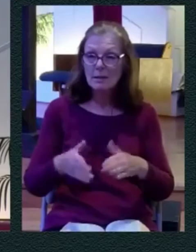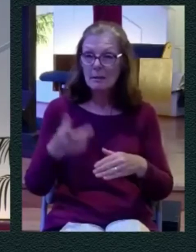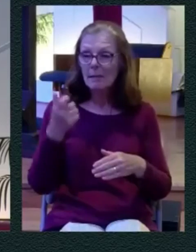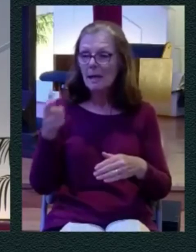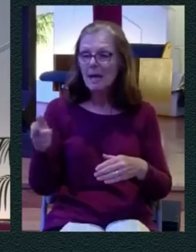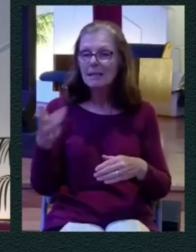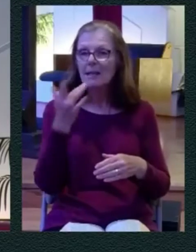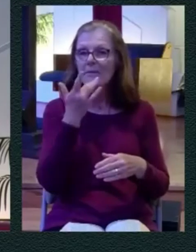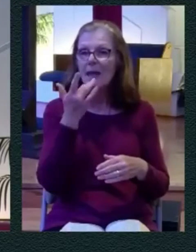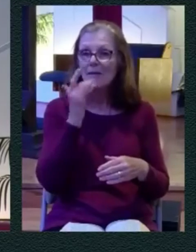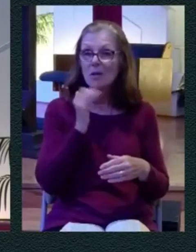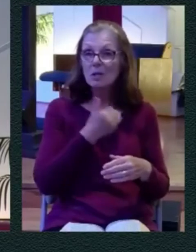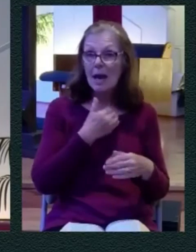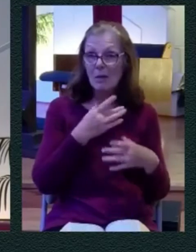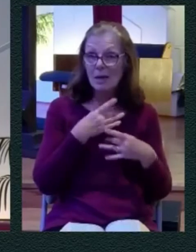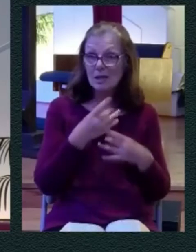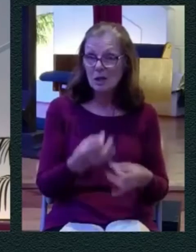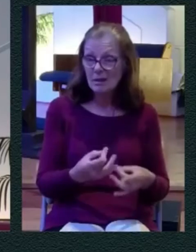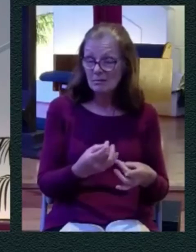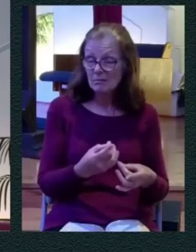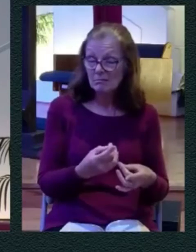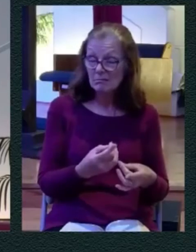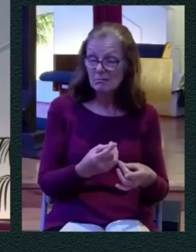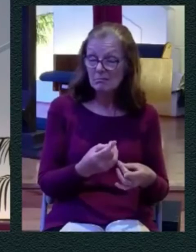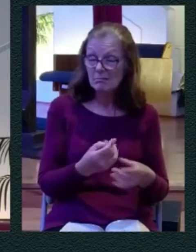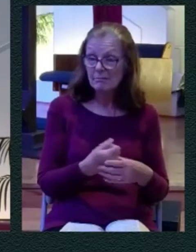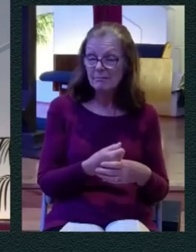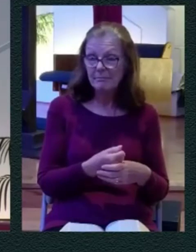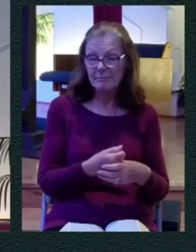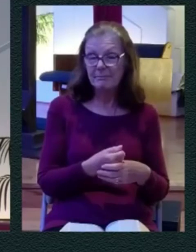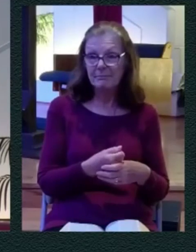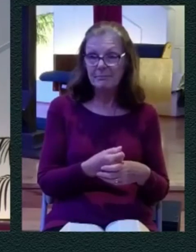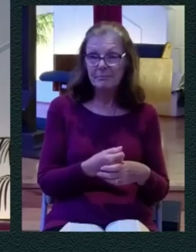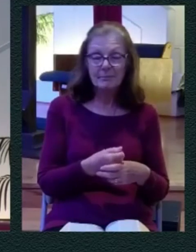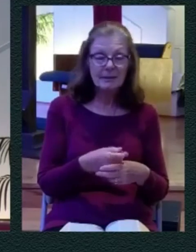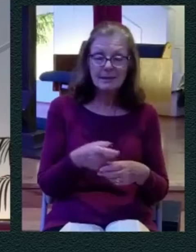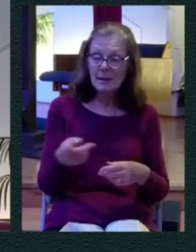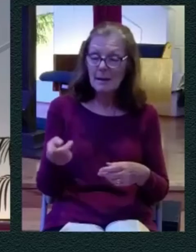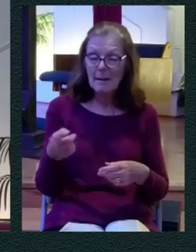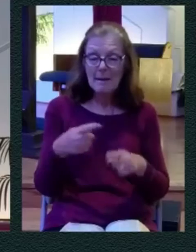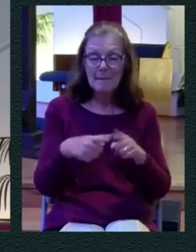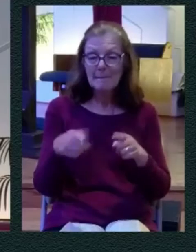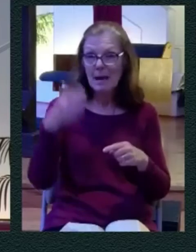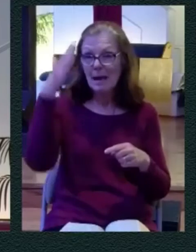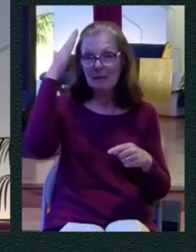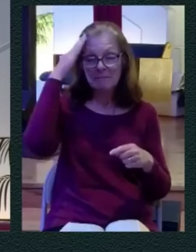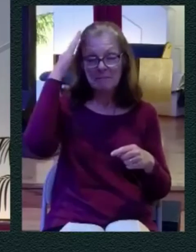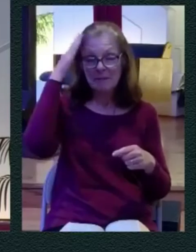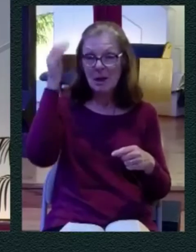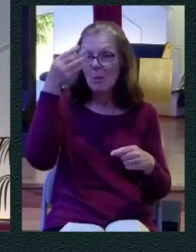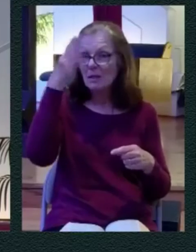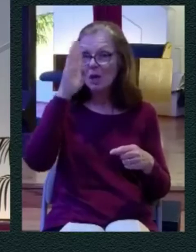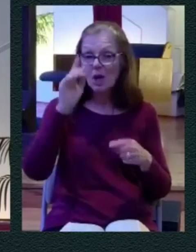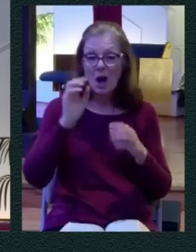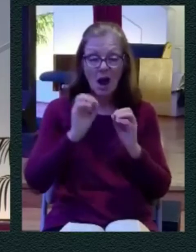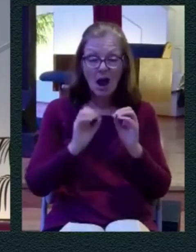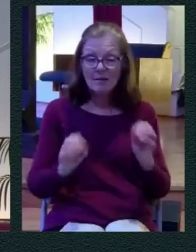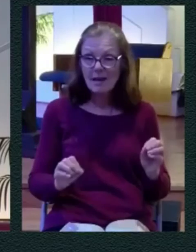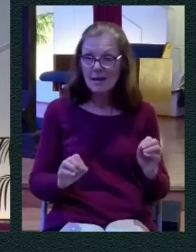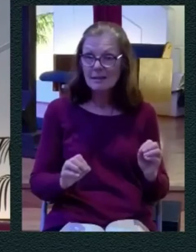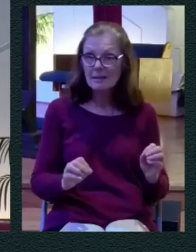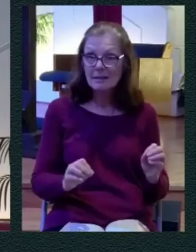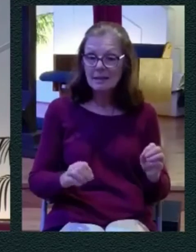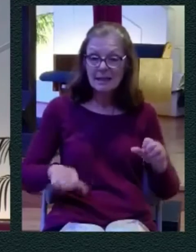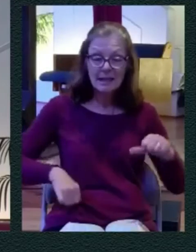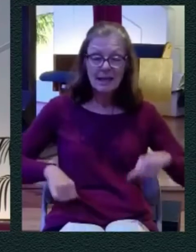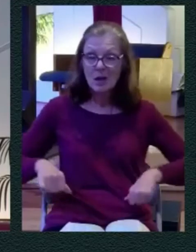interests. Yet you've hardly met a more godless, egotistical man. The other side's no better. Don't try to